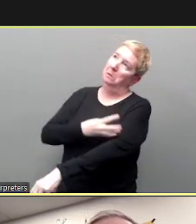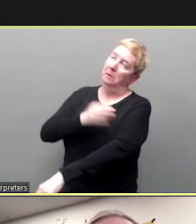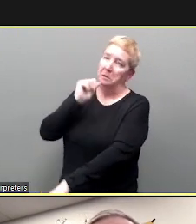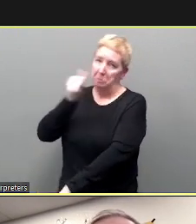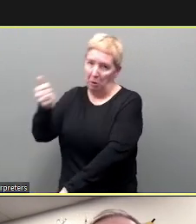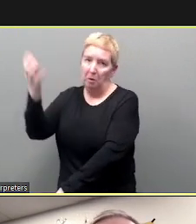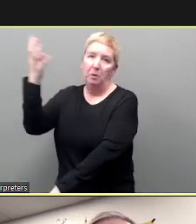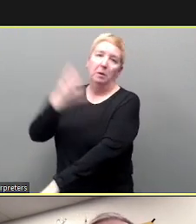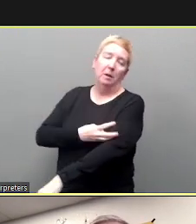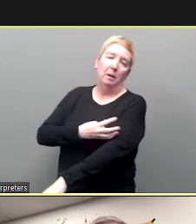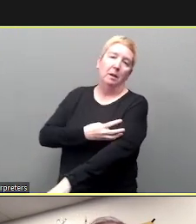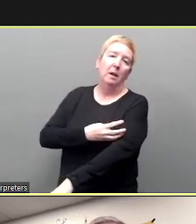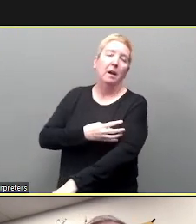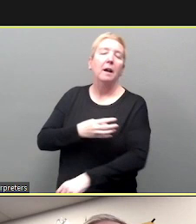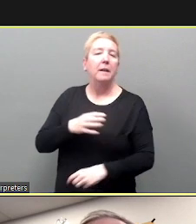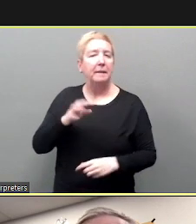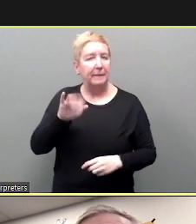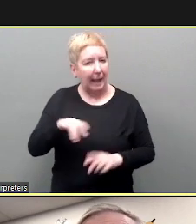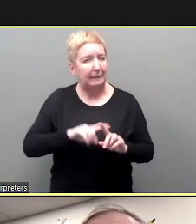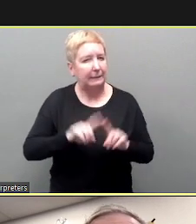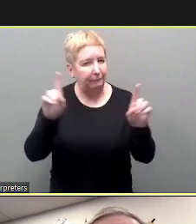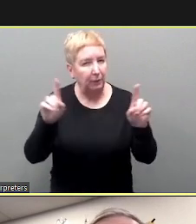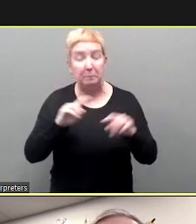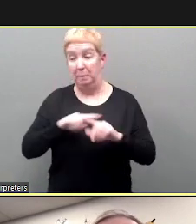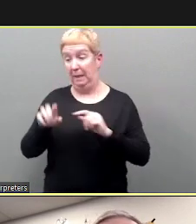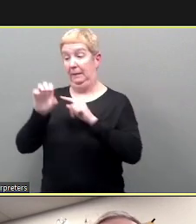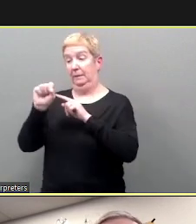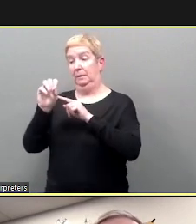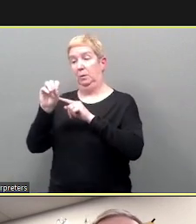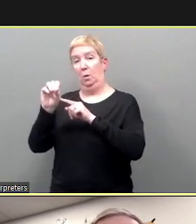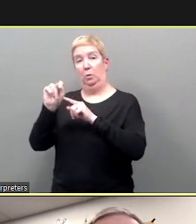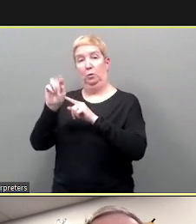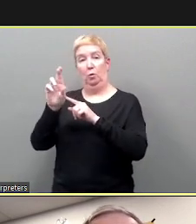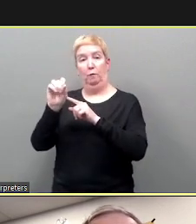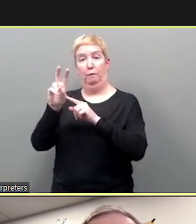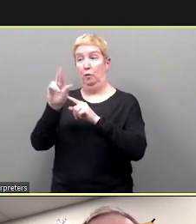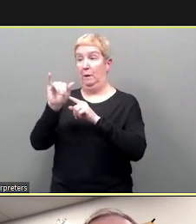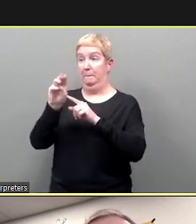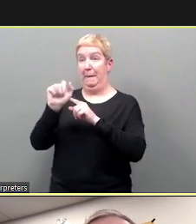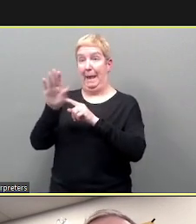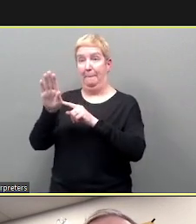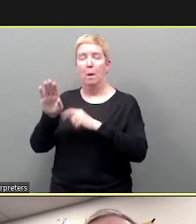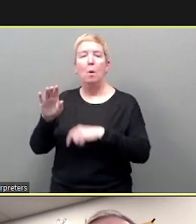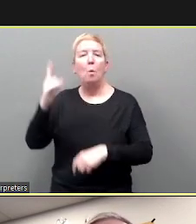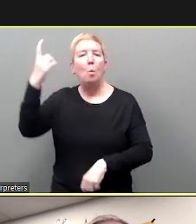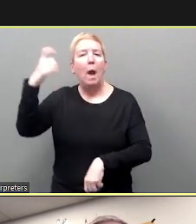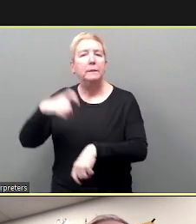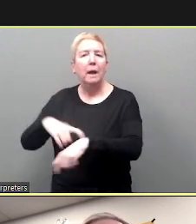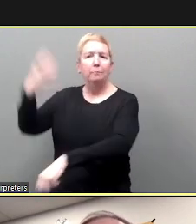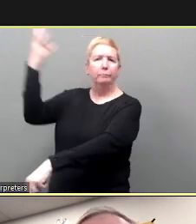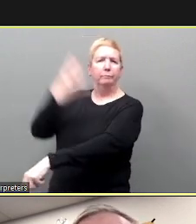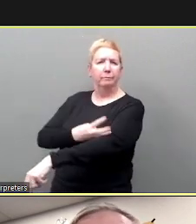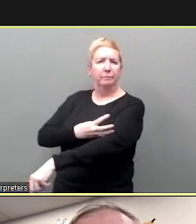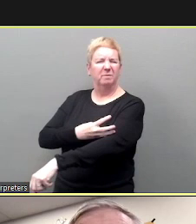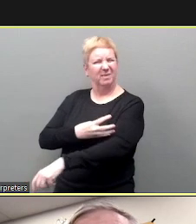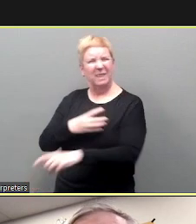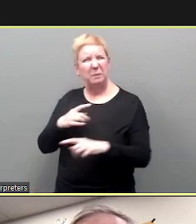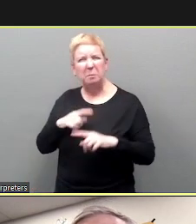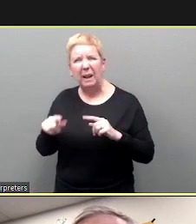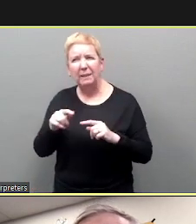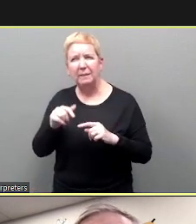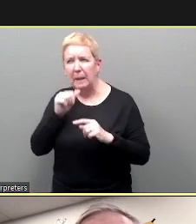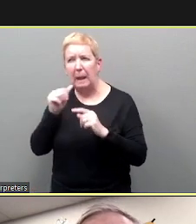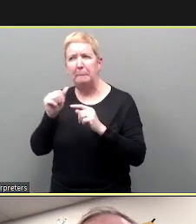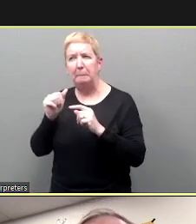of Sotrovimab is not favorable, especially for just a 2% improvement. If we had an unlimited supply